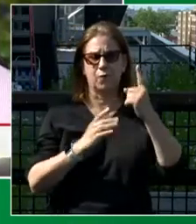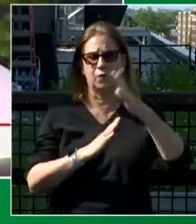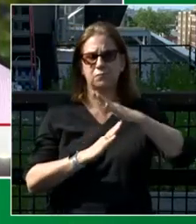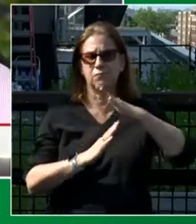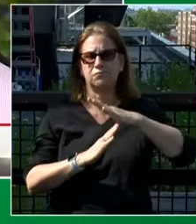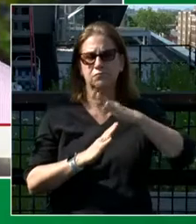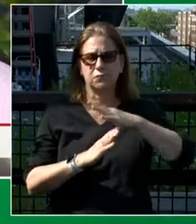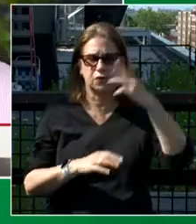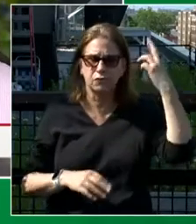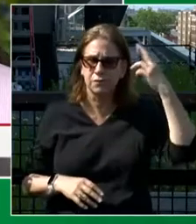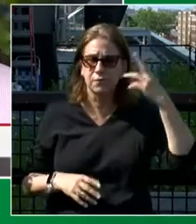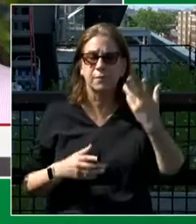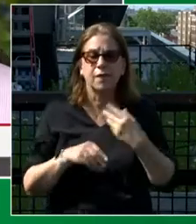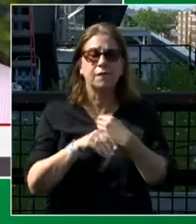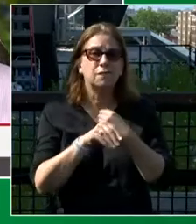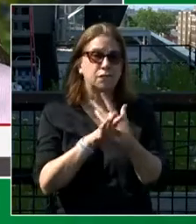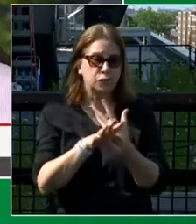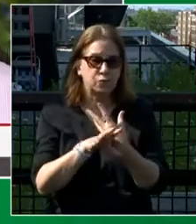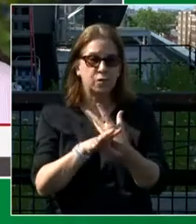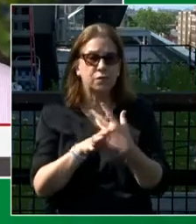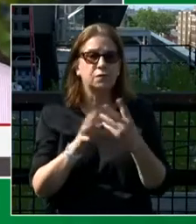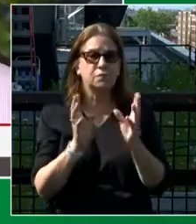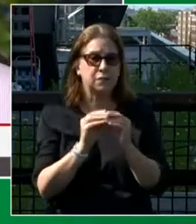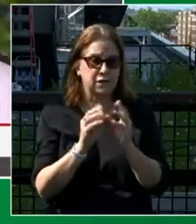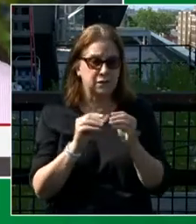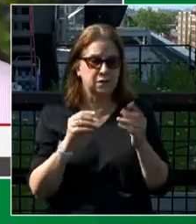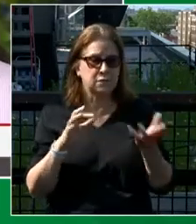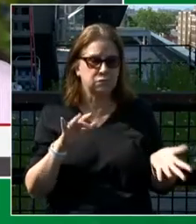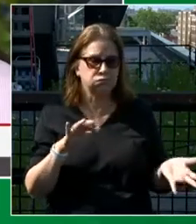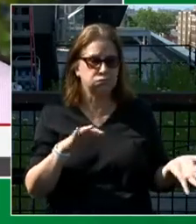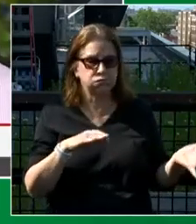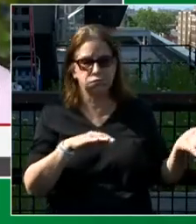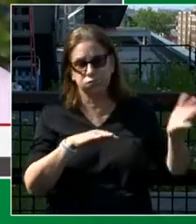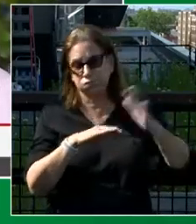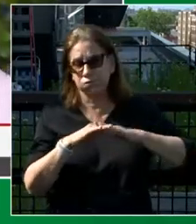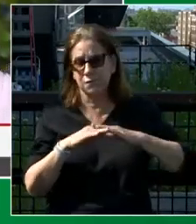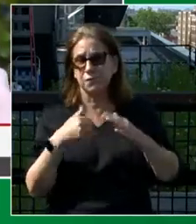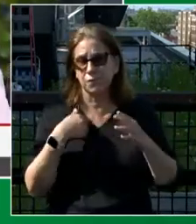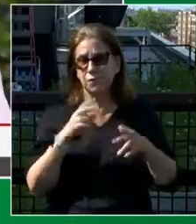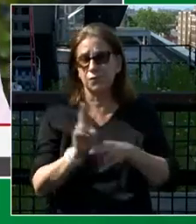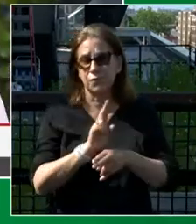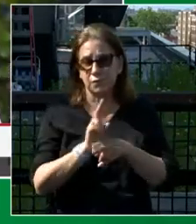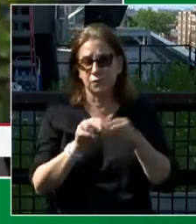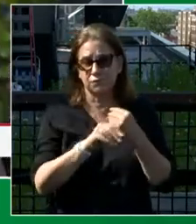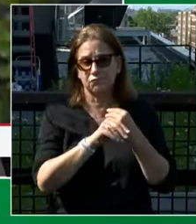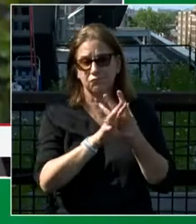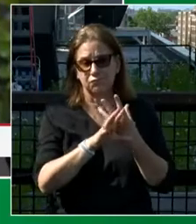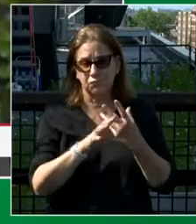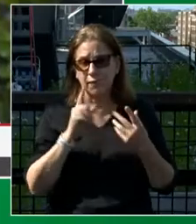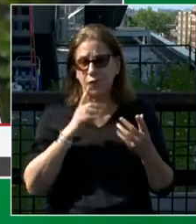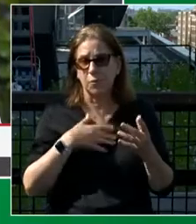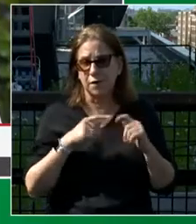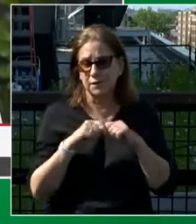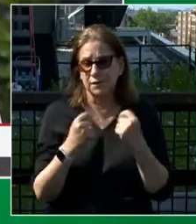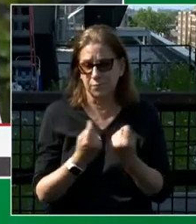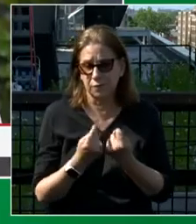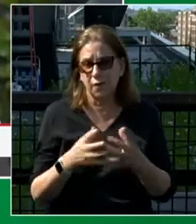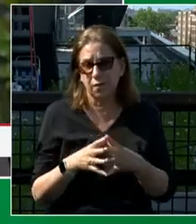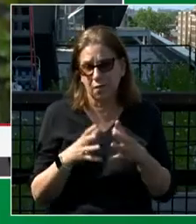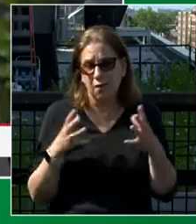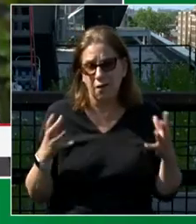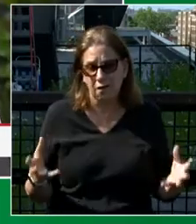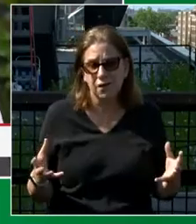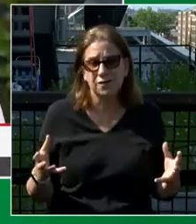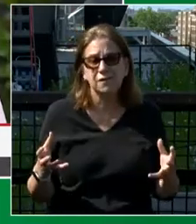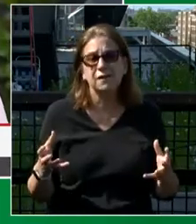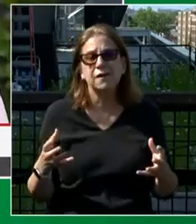meetings, more meetings, of course, within the team to do what they needed to do. But as we look at returning, it is so